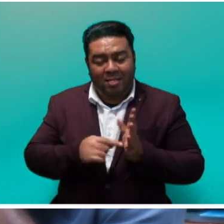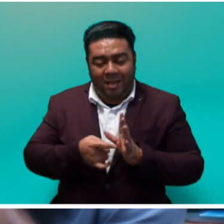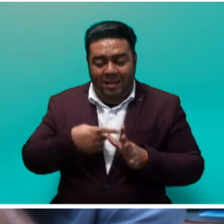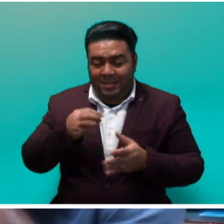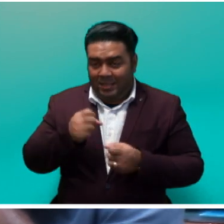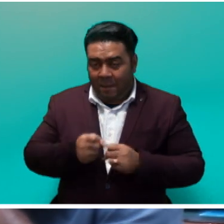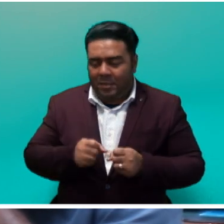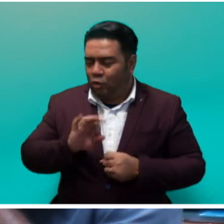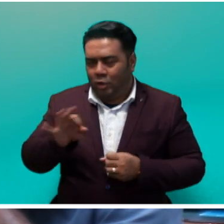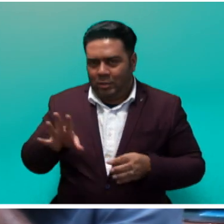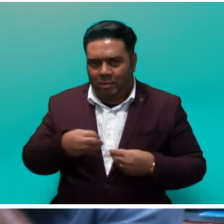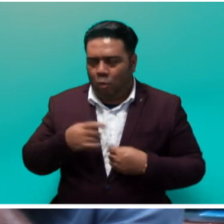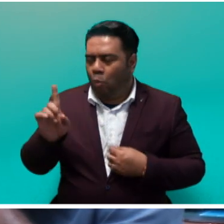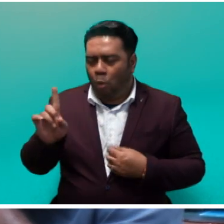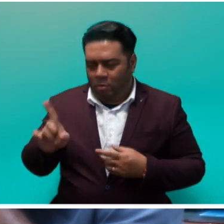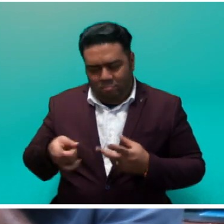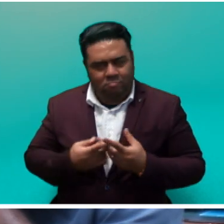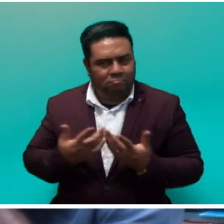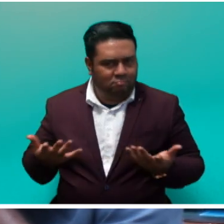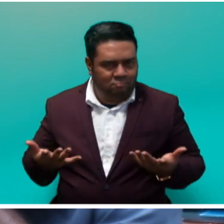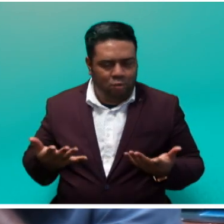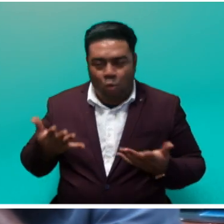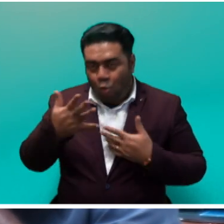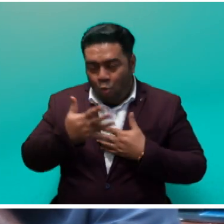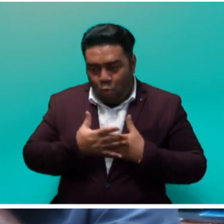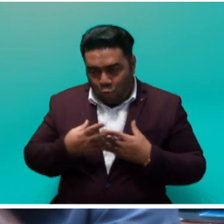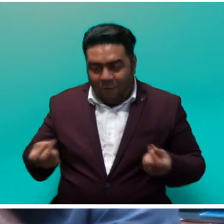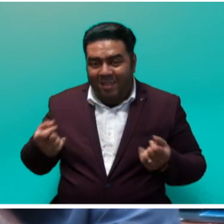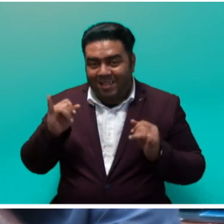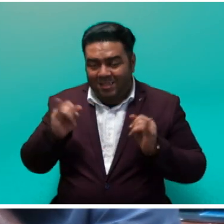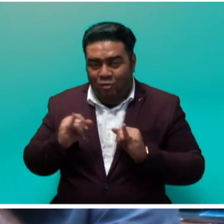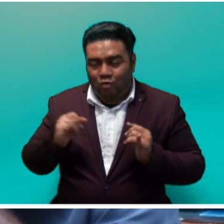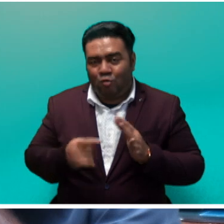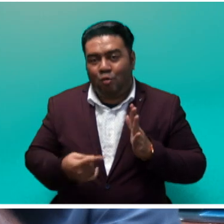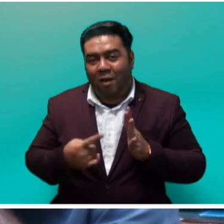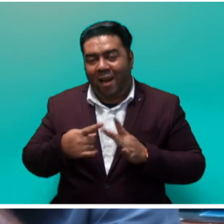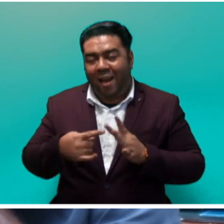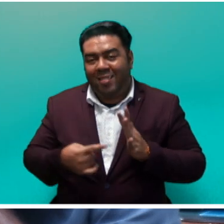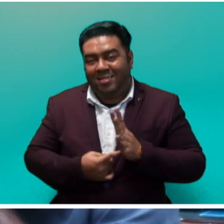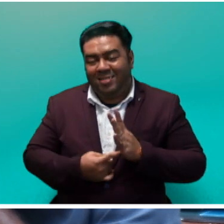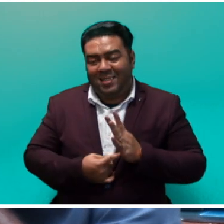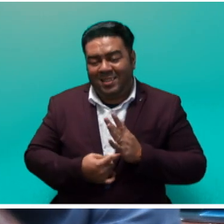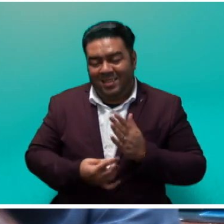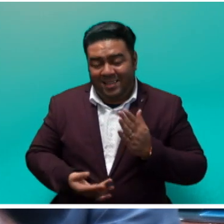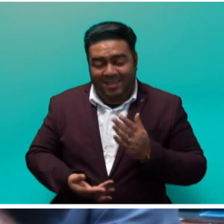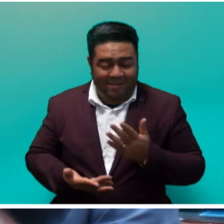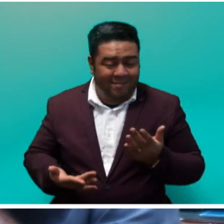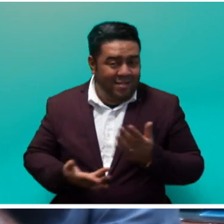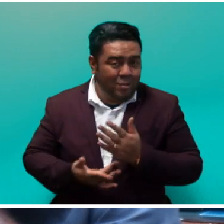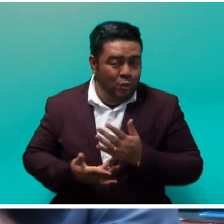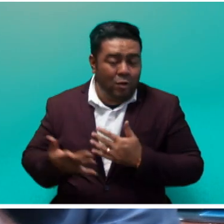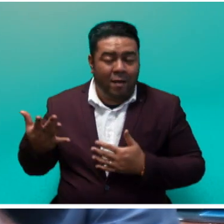To address these issues, sir, the LTA through its IT department has implemented the following measures to protect